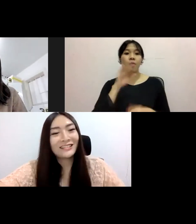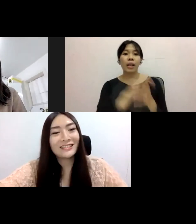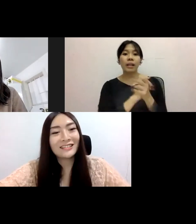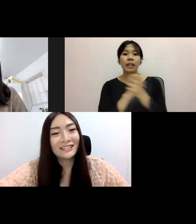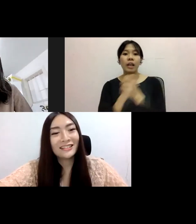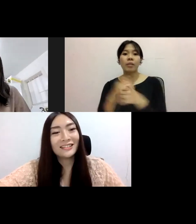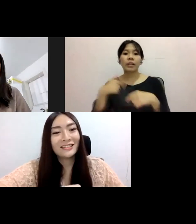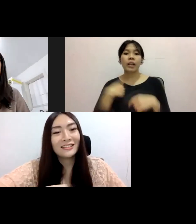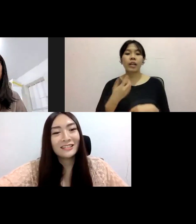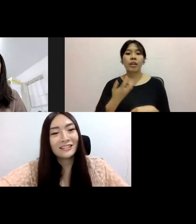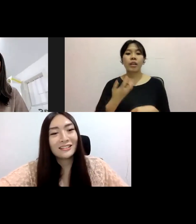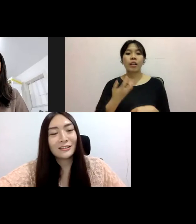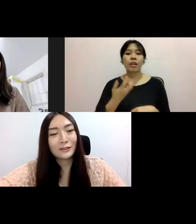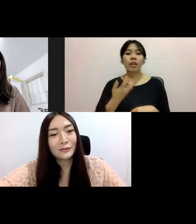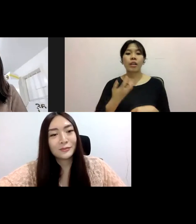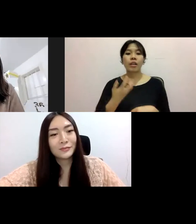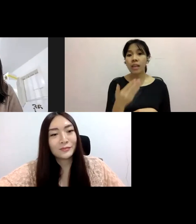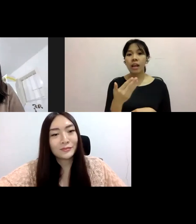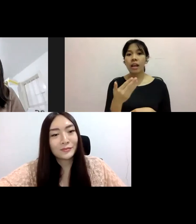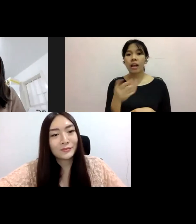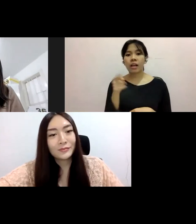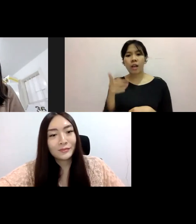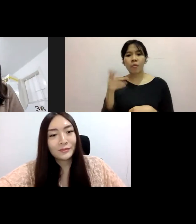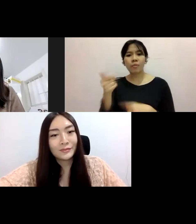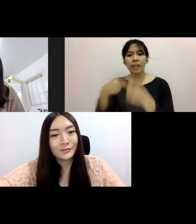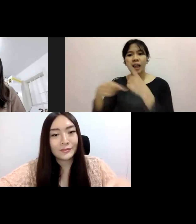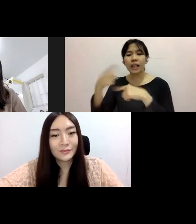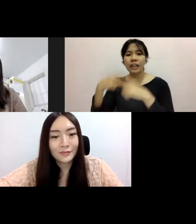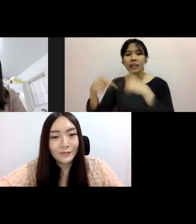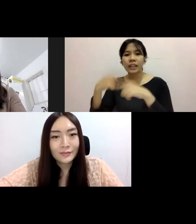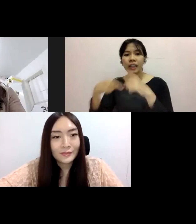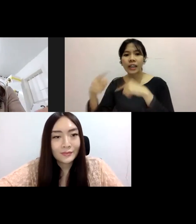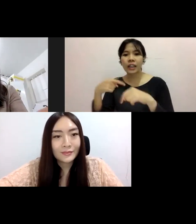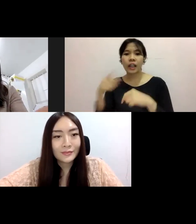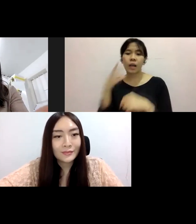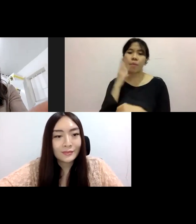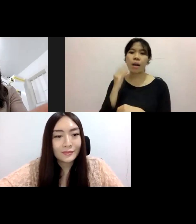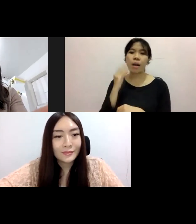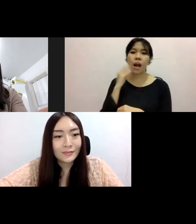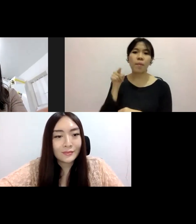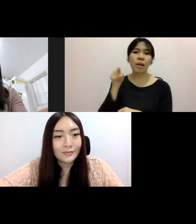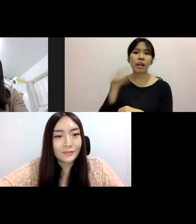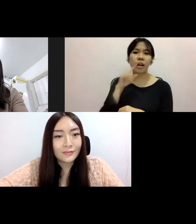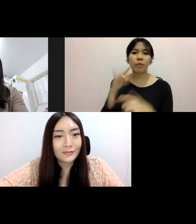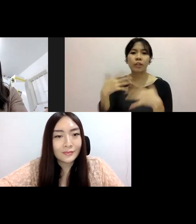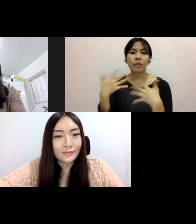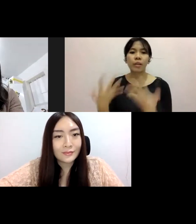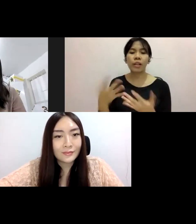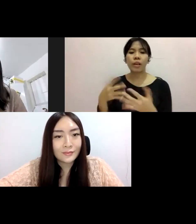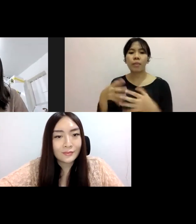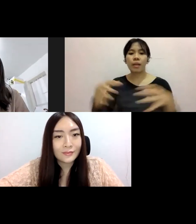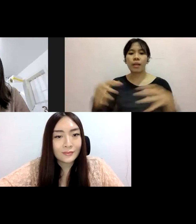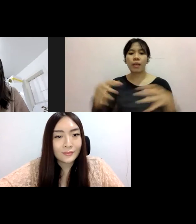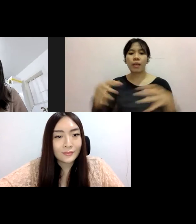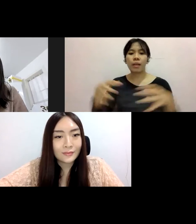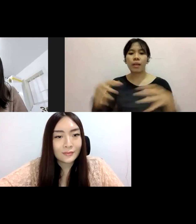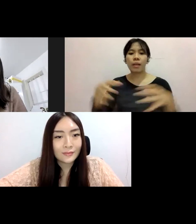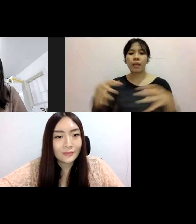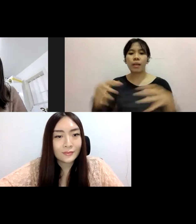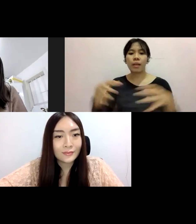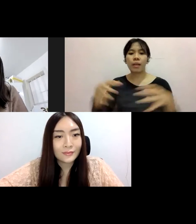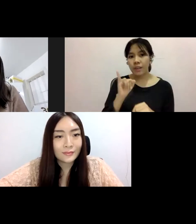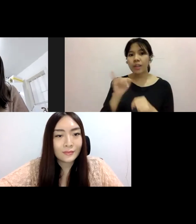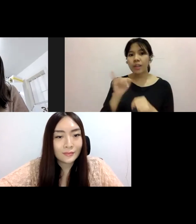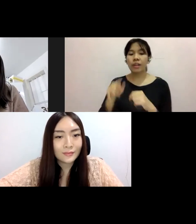Khozy, can you tell us a little bit about your experience in BFI Flair, which is Europe's biggest queer